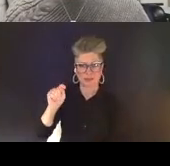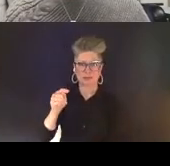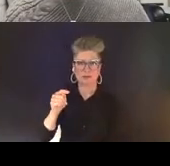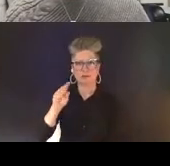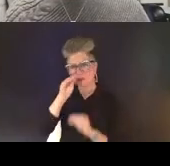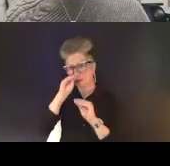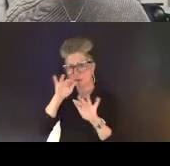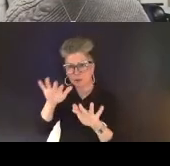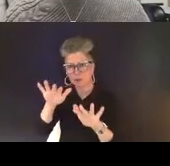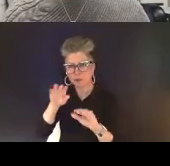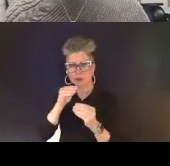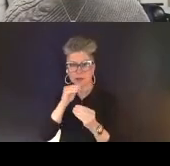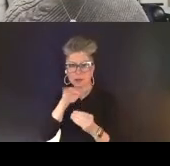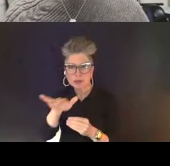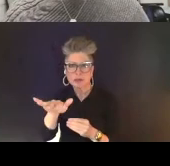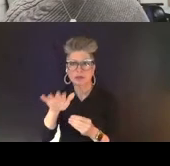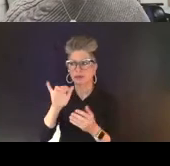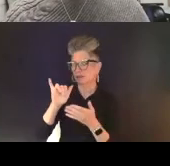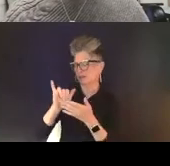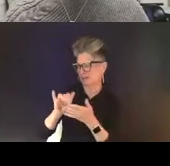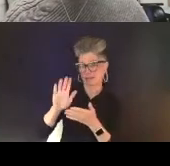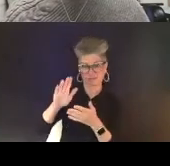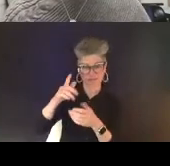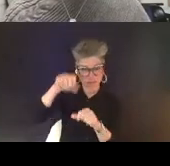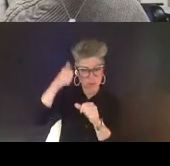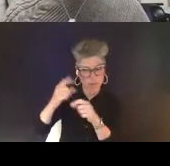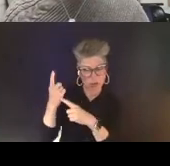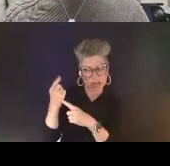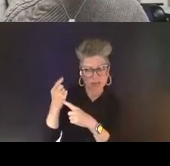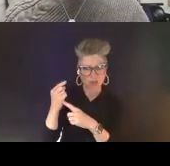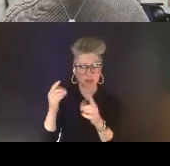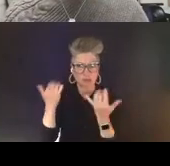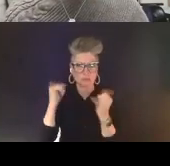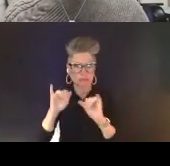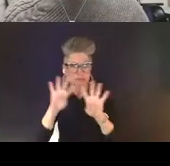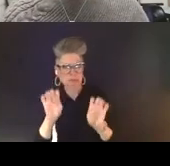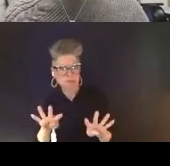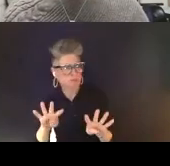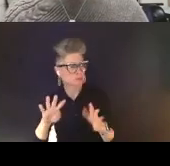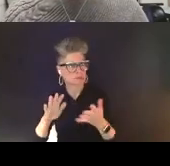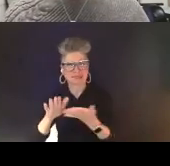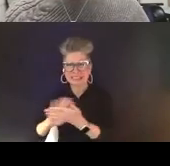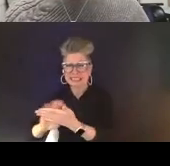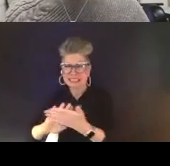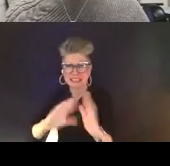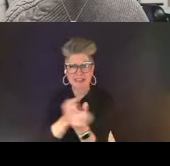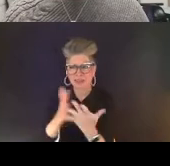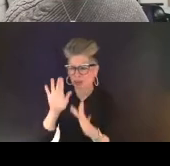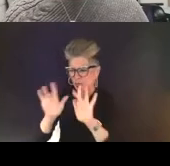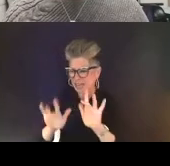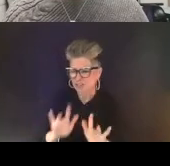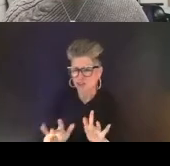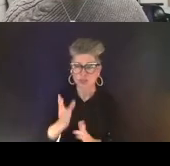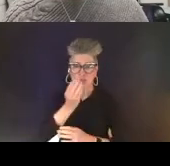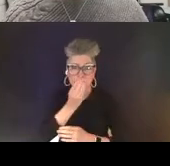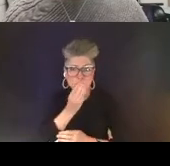an evolution for us all over the last year. I don't know if you remember a year ago that we were disinfecting everything that we touched, including